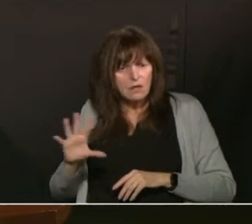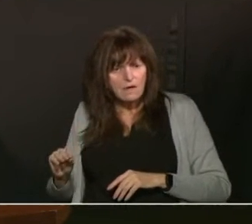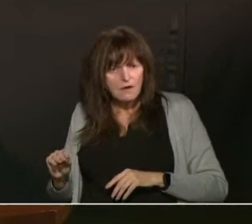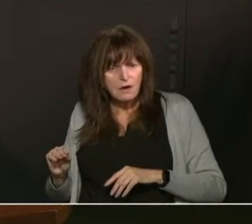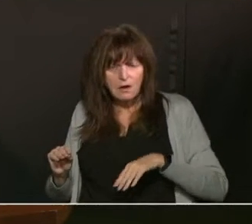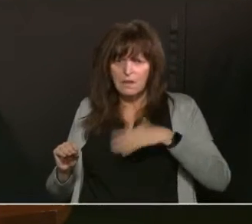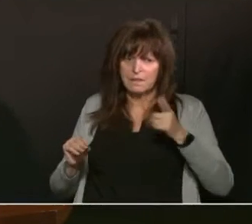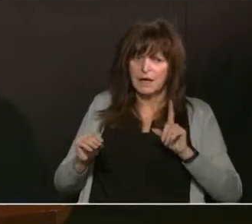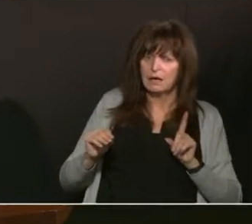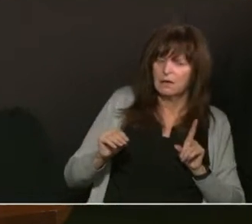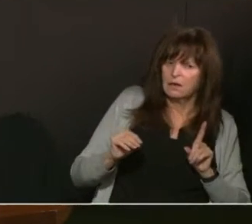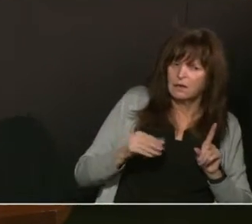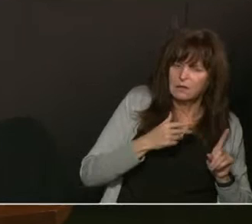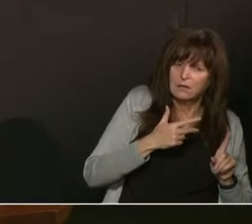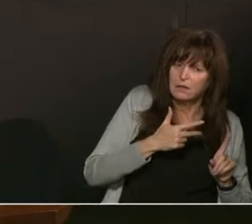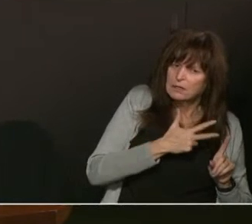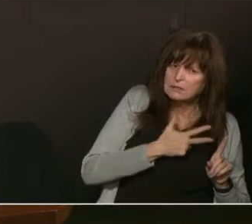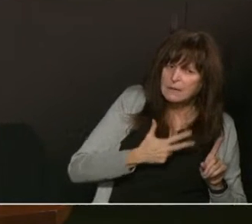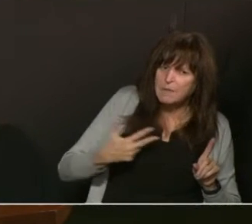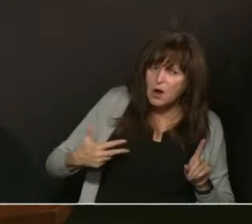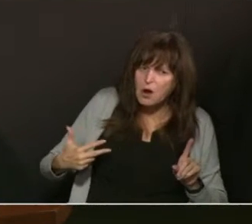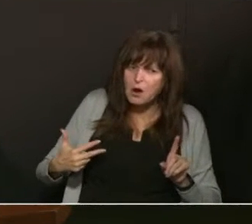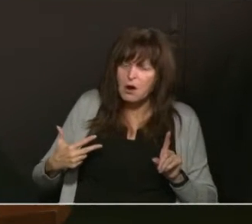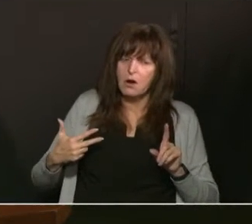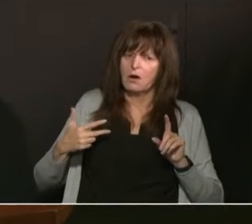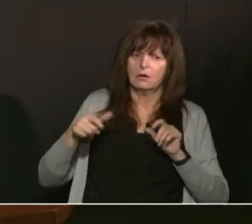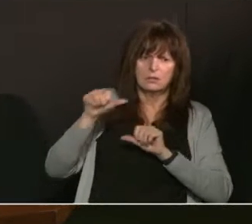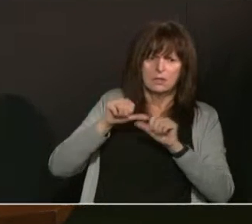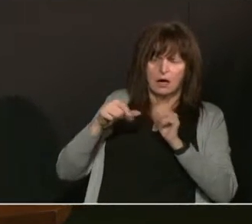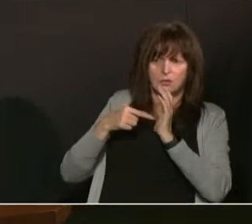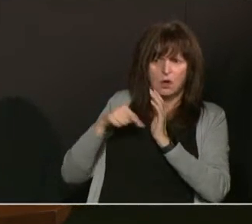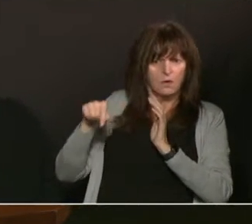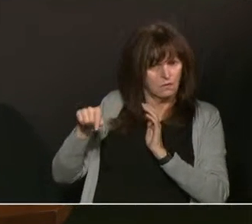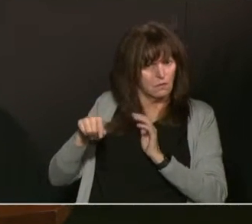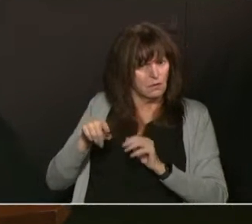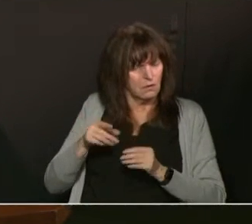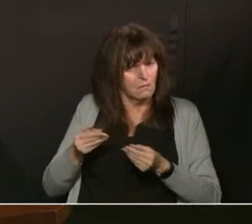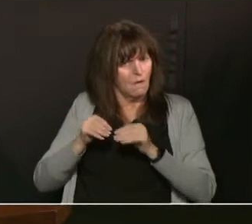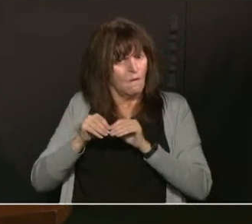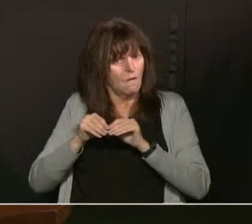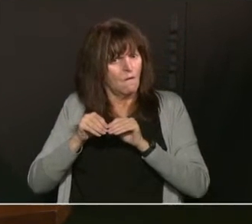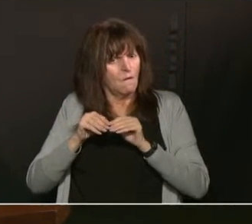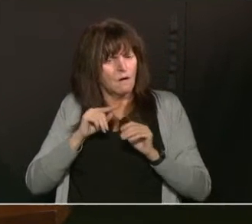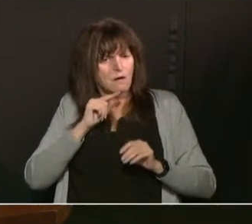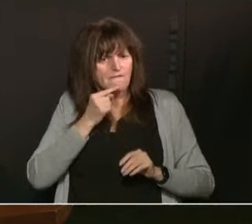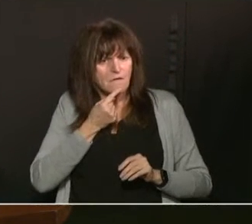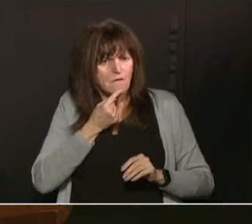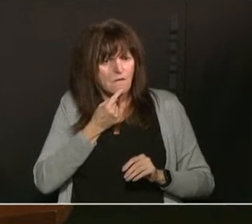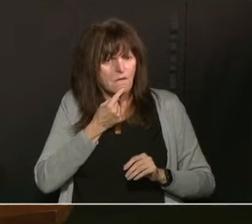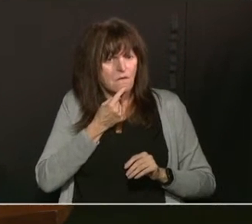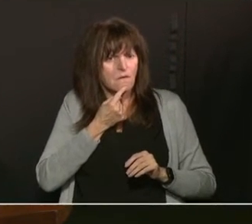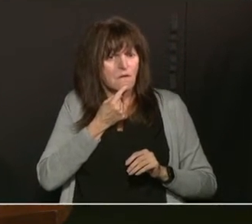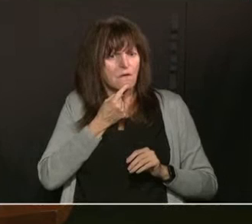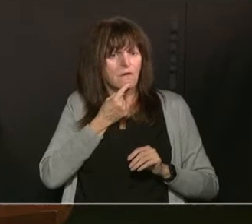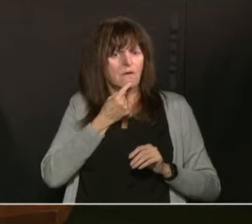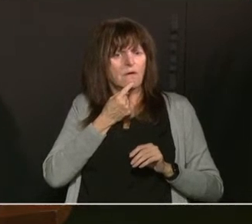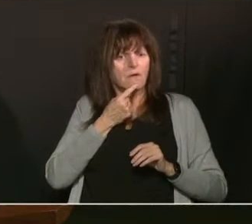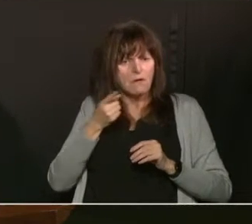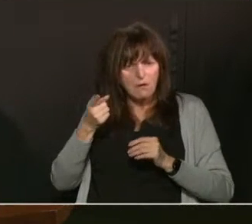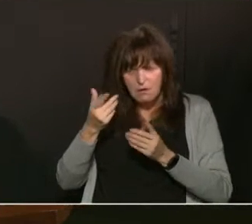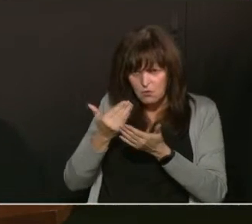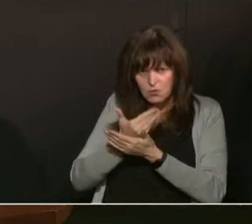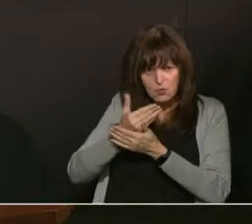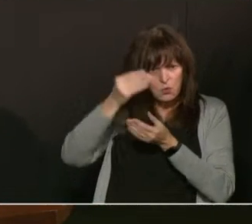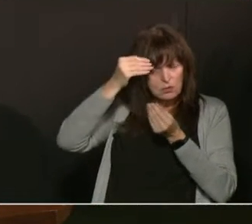more severe. But the institute that produces those numbers, the same one the Science Table uses, that's just come up with their new data showing actually Omicron